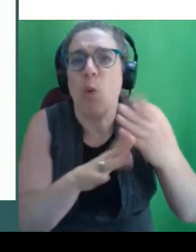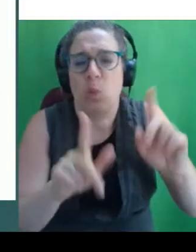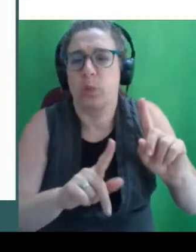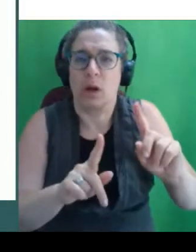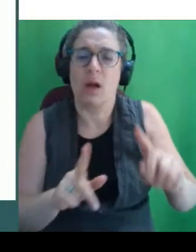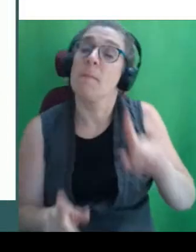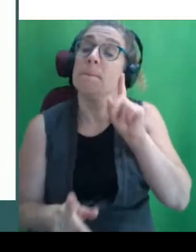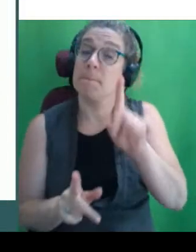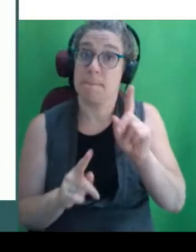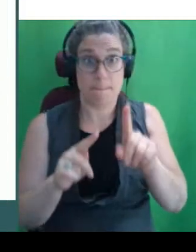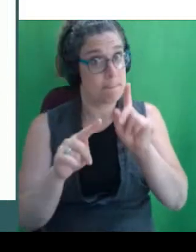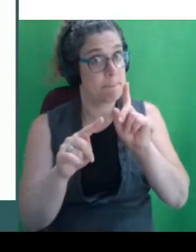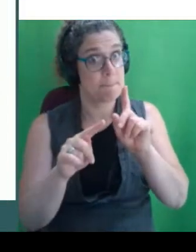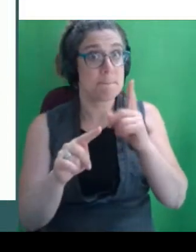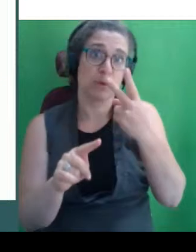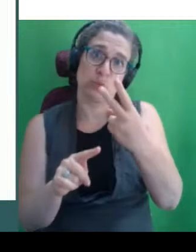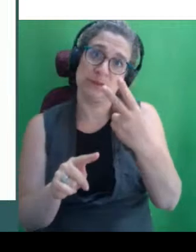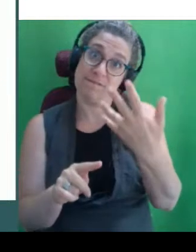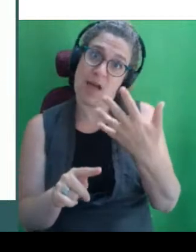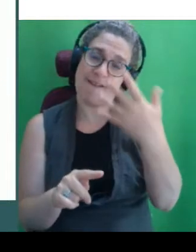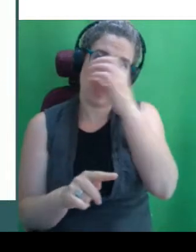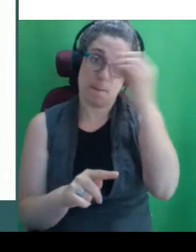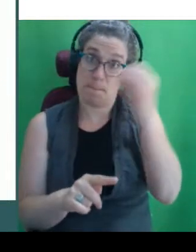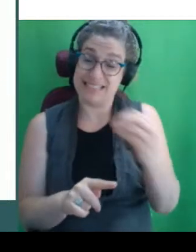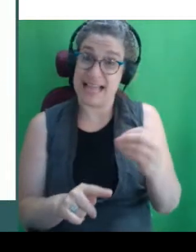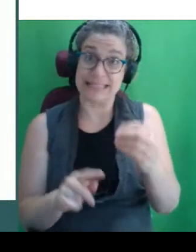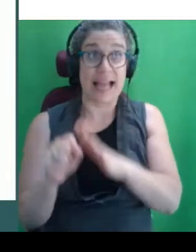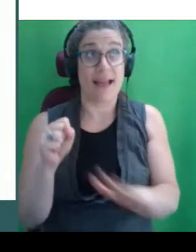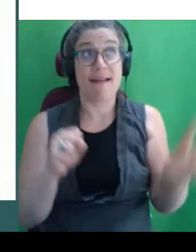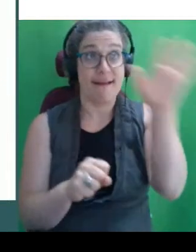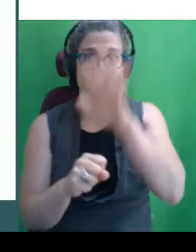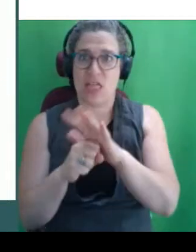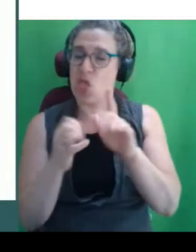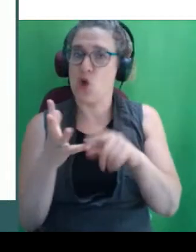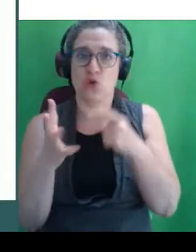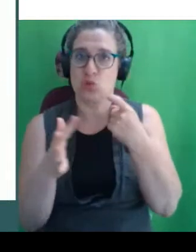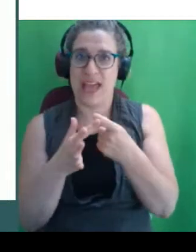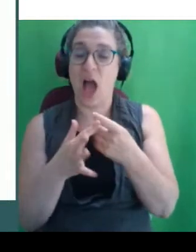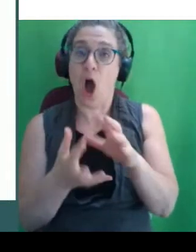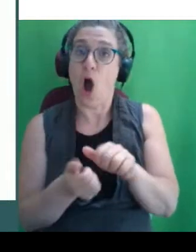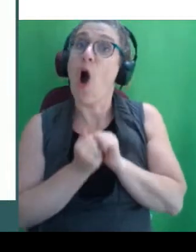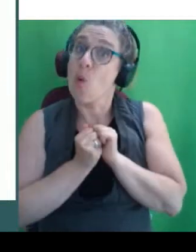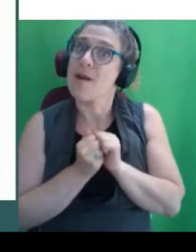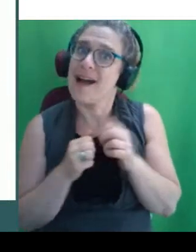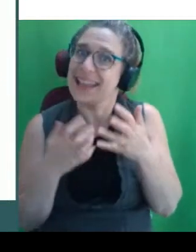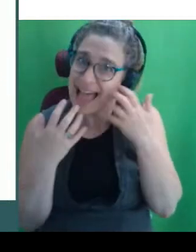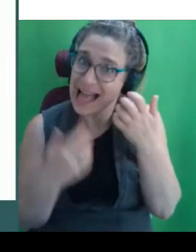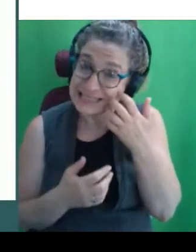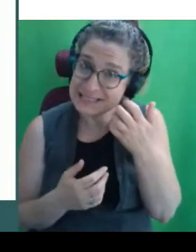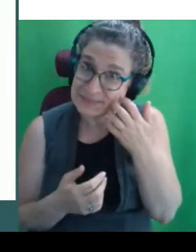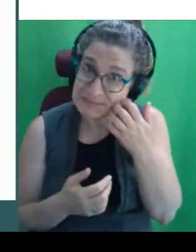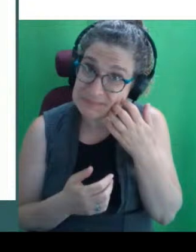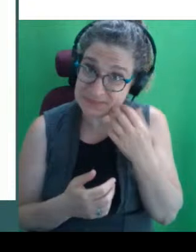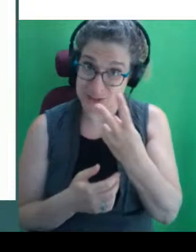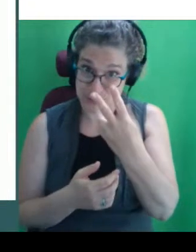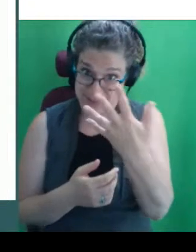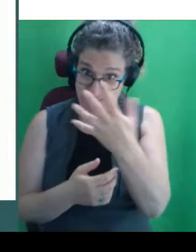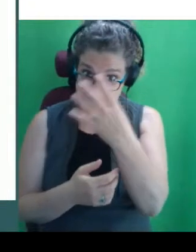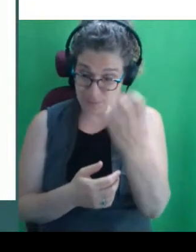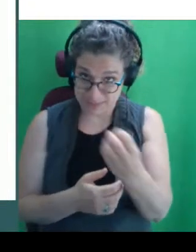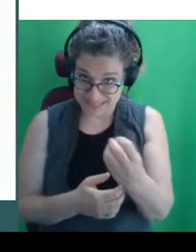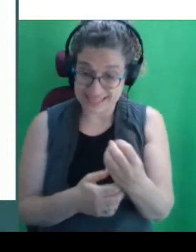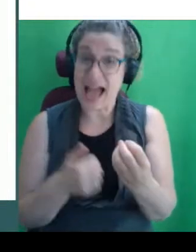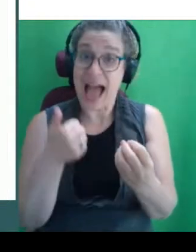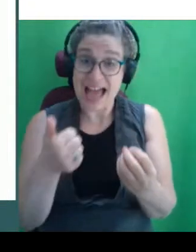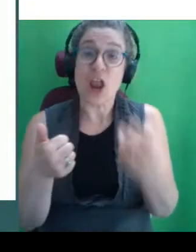about 25% of people in the UK actually own a cat, and of those, as many as 35%